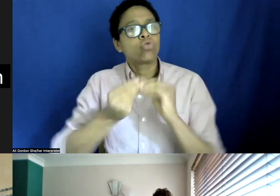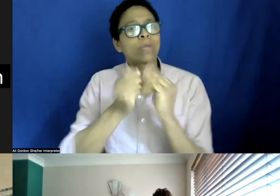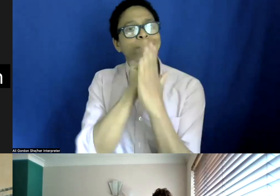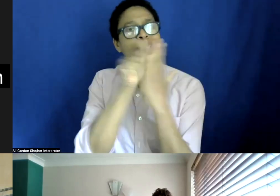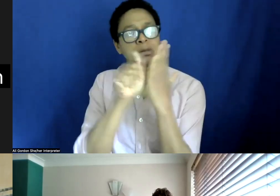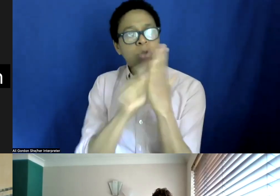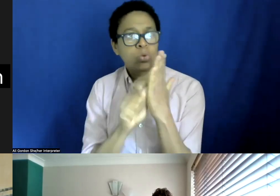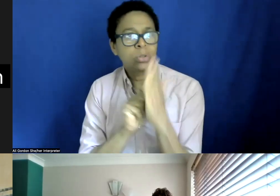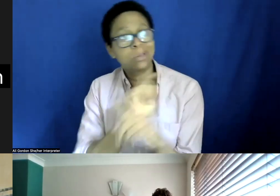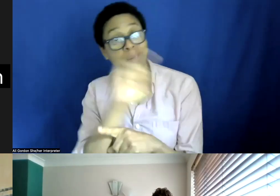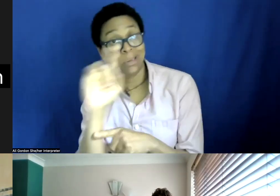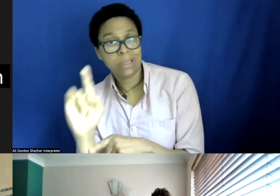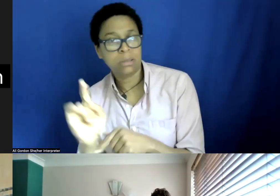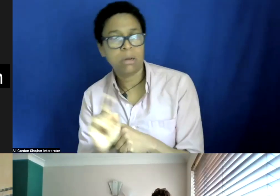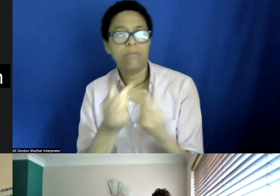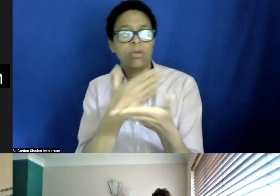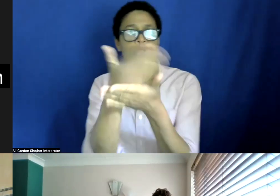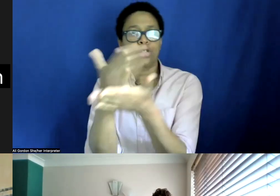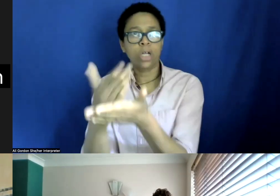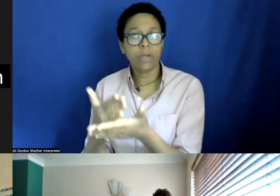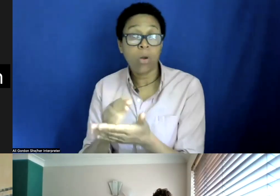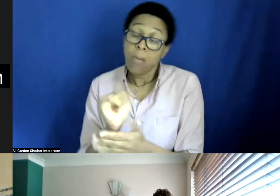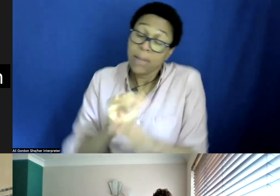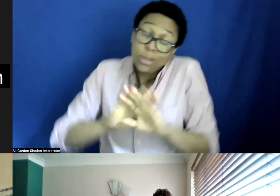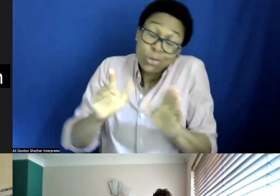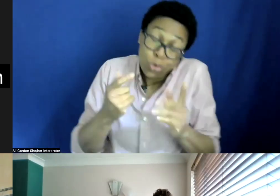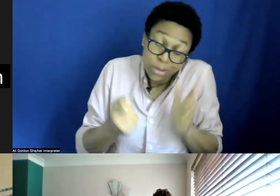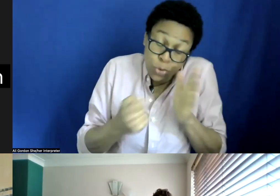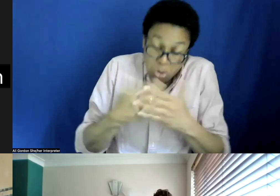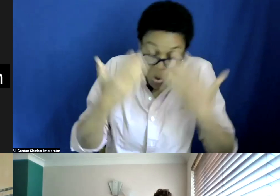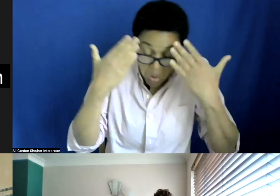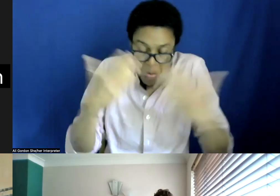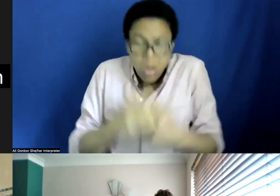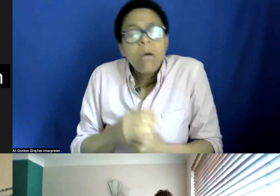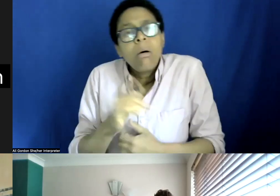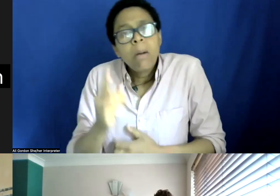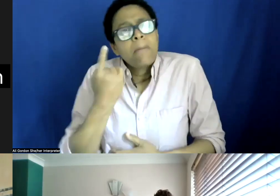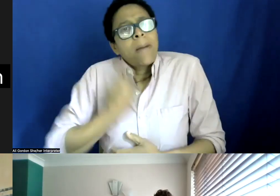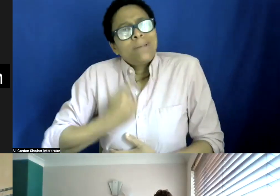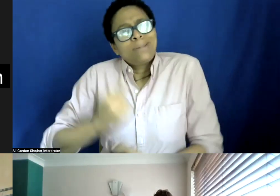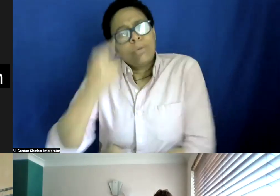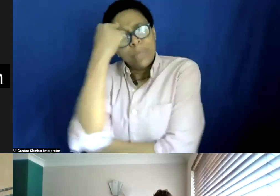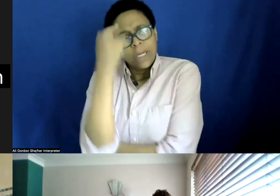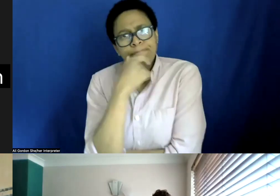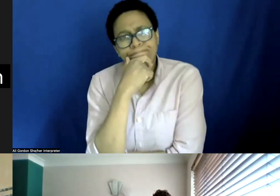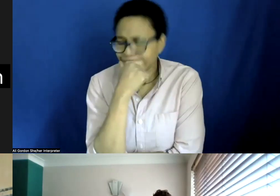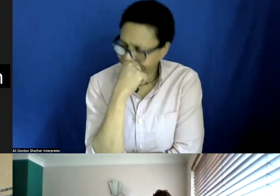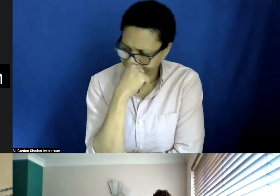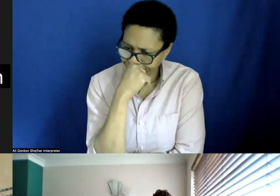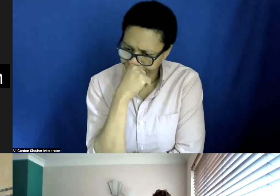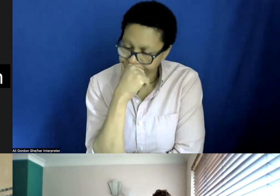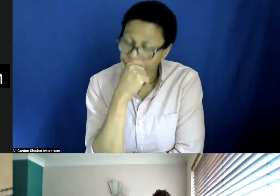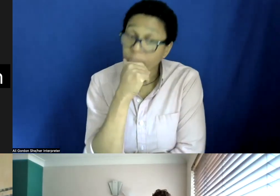there, that, or is it important to put it in there, that there's a difference between